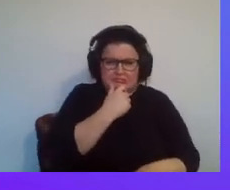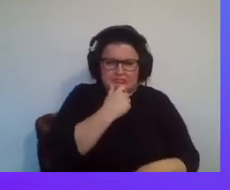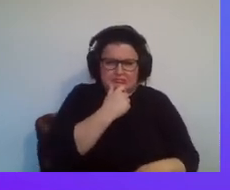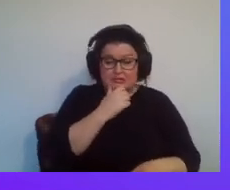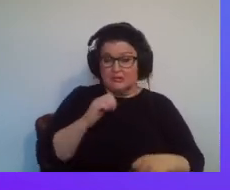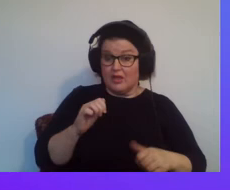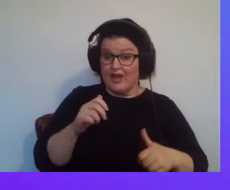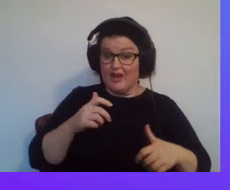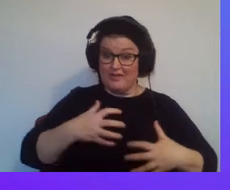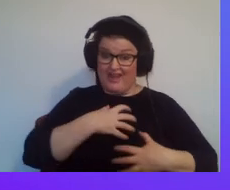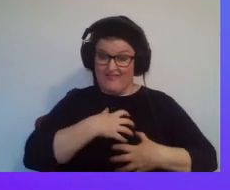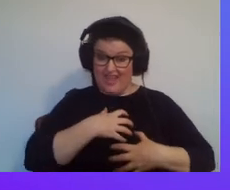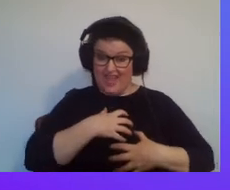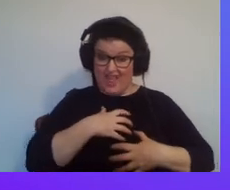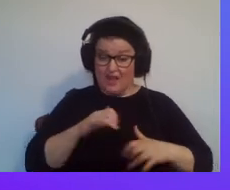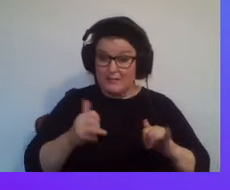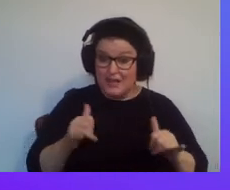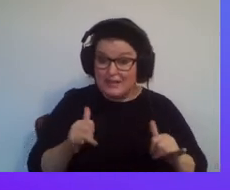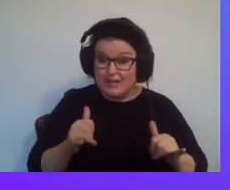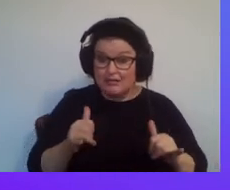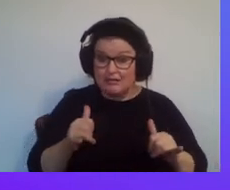and lay bare some of the lies,